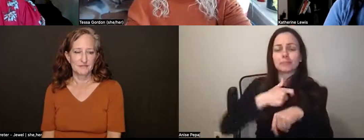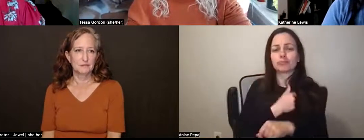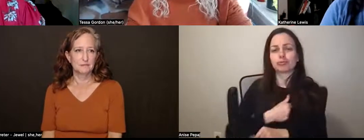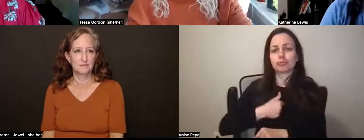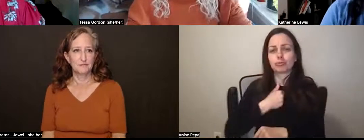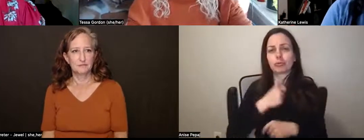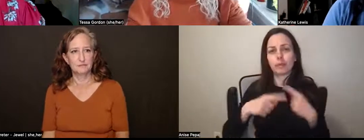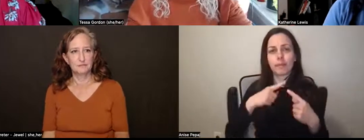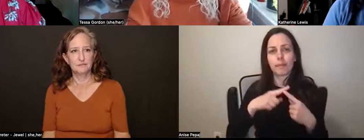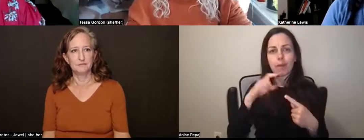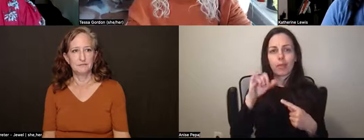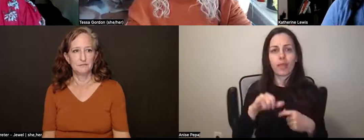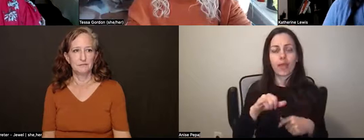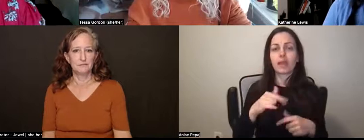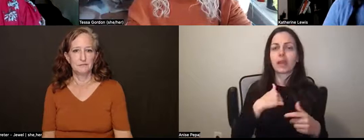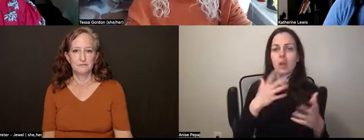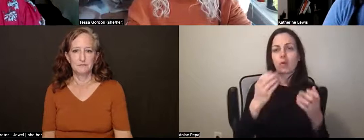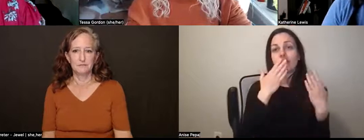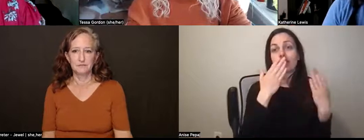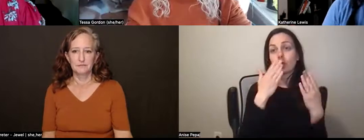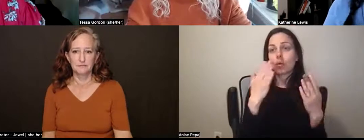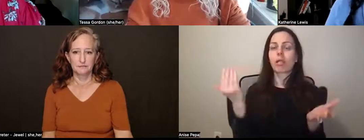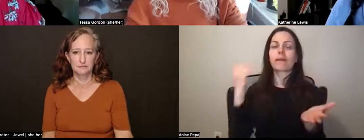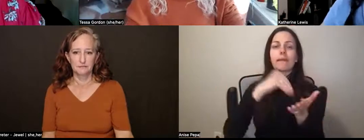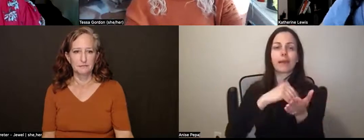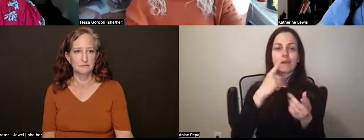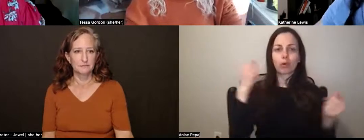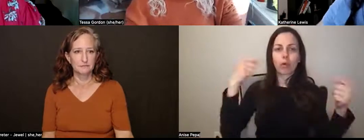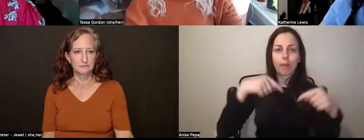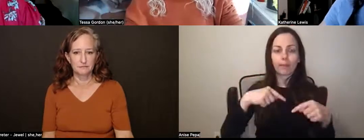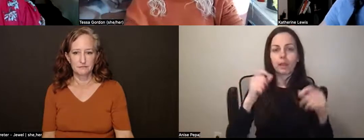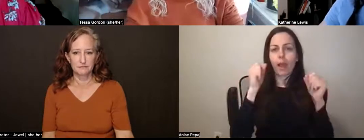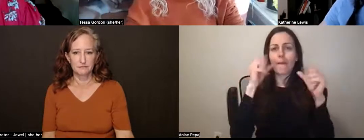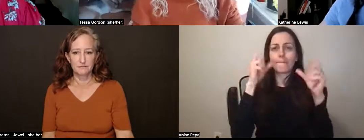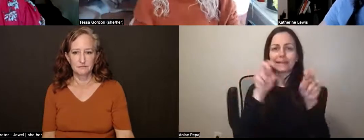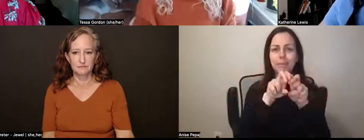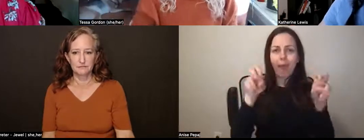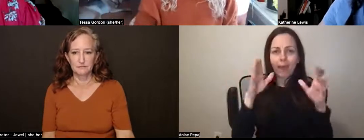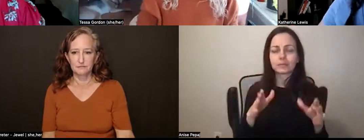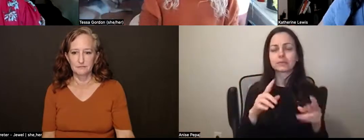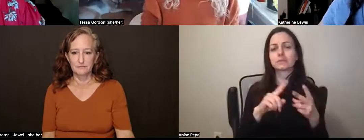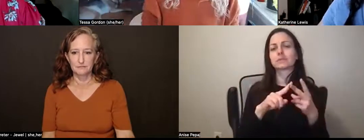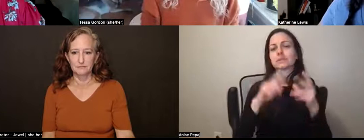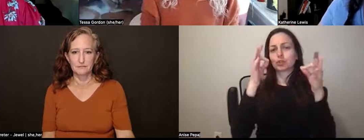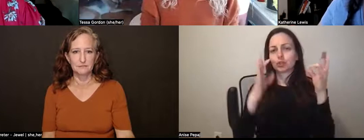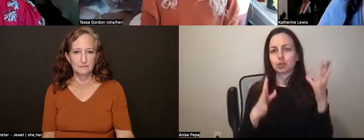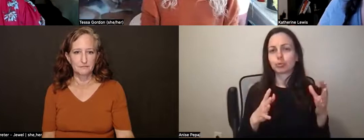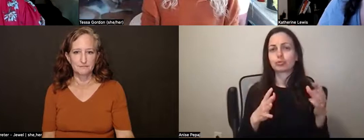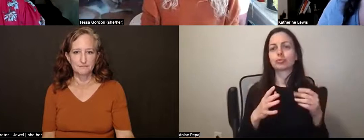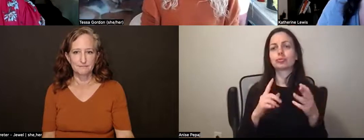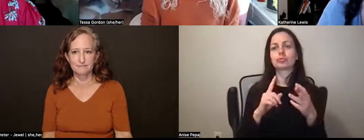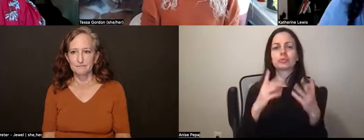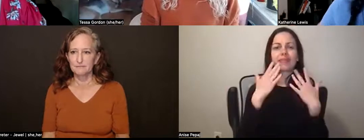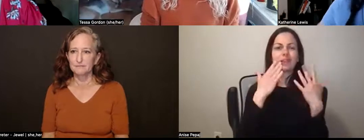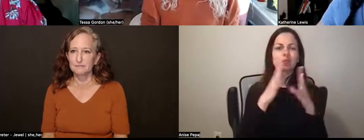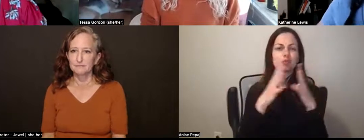that. I want to thank you all again for being here, our amazing guests, our interpreters. Thank you so much for helping